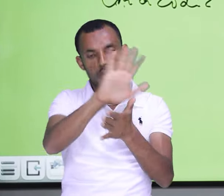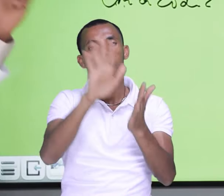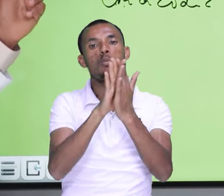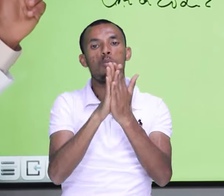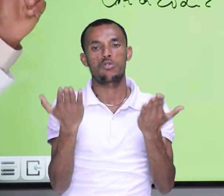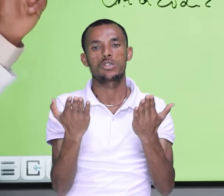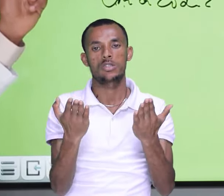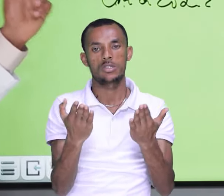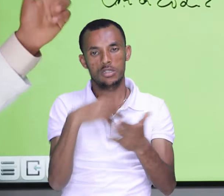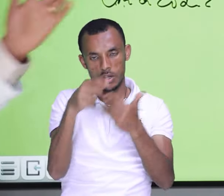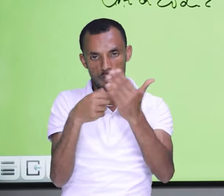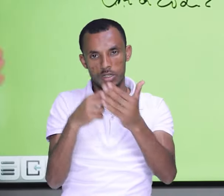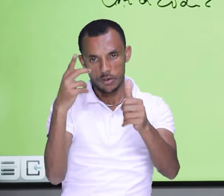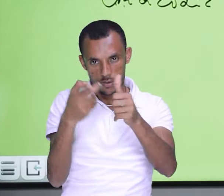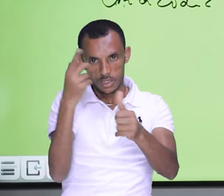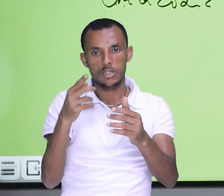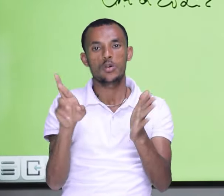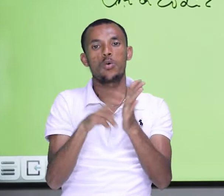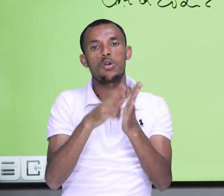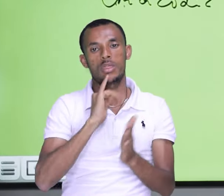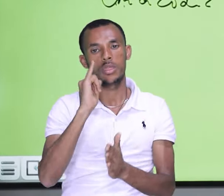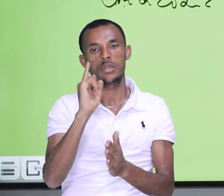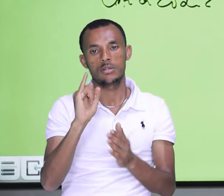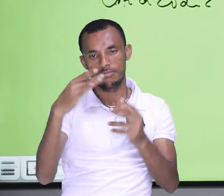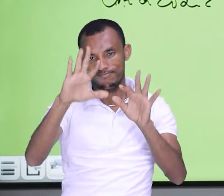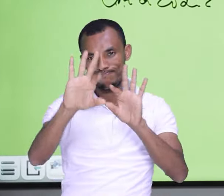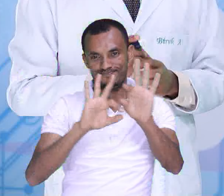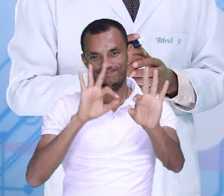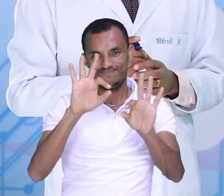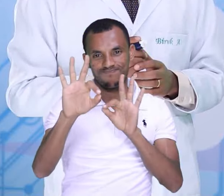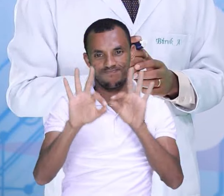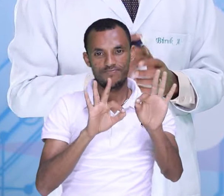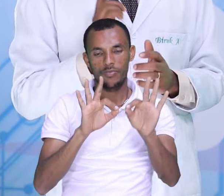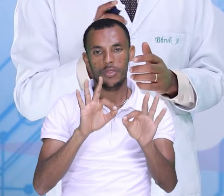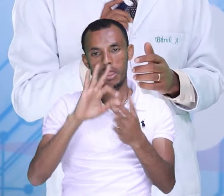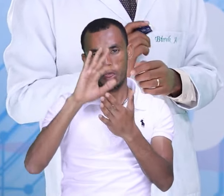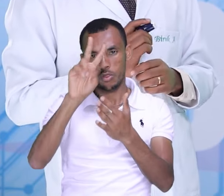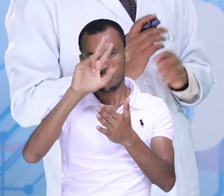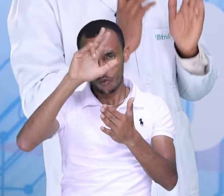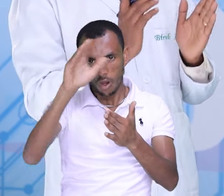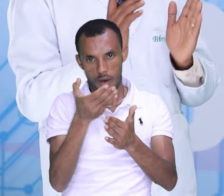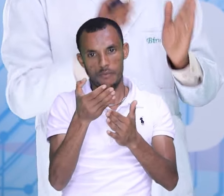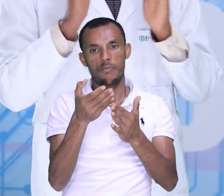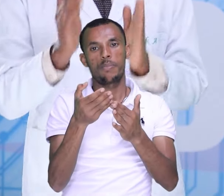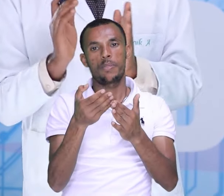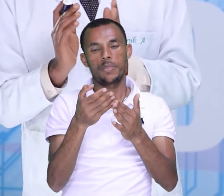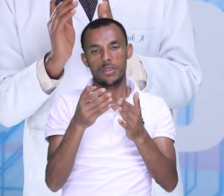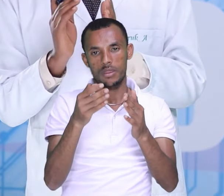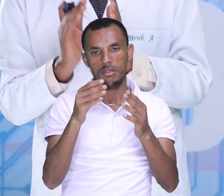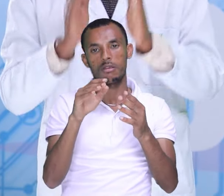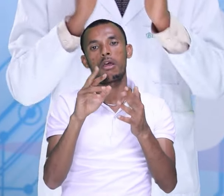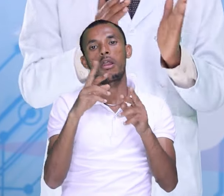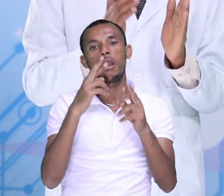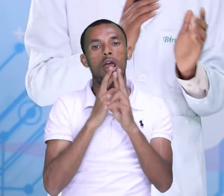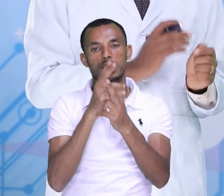textbooks. Therefore, the first rule is select two half fractions. Select two half fraction. That means select two half